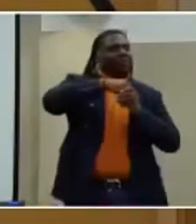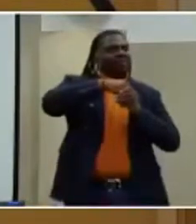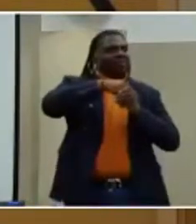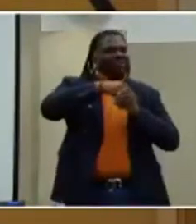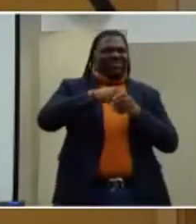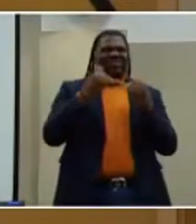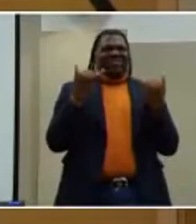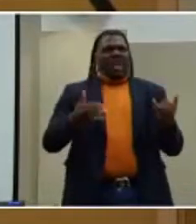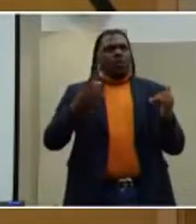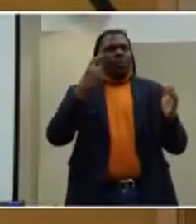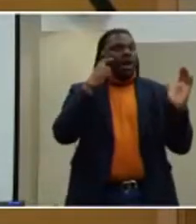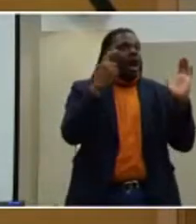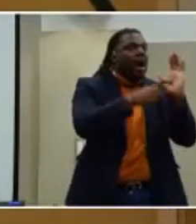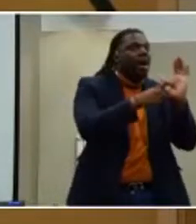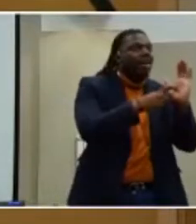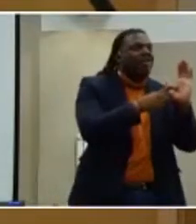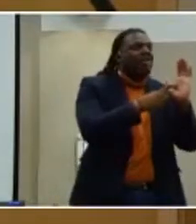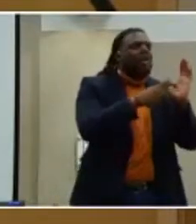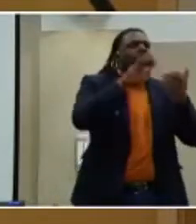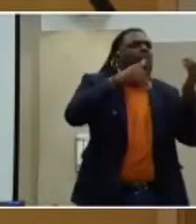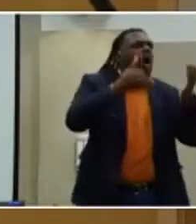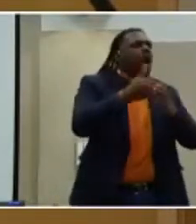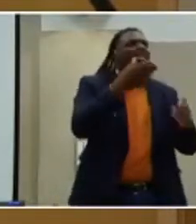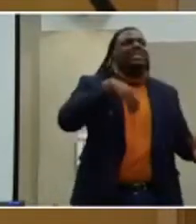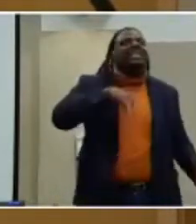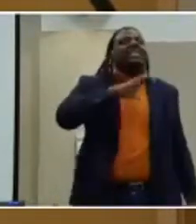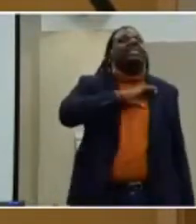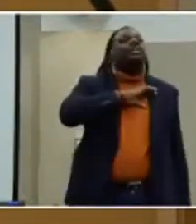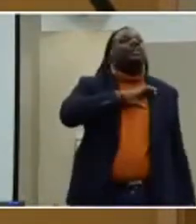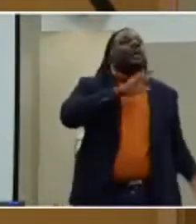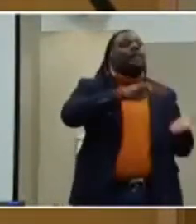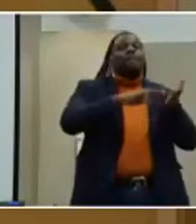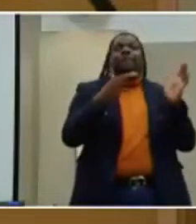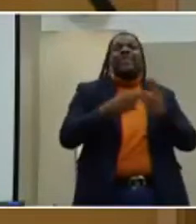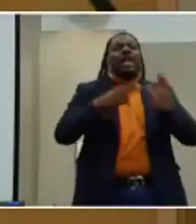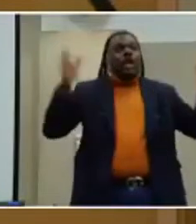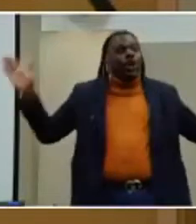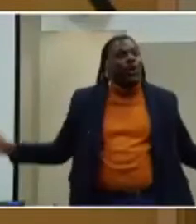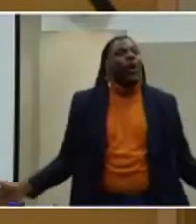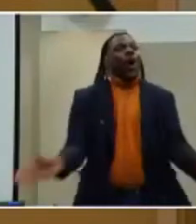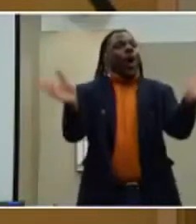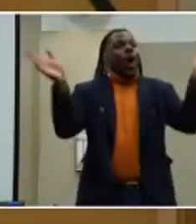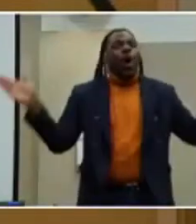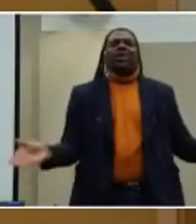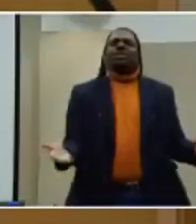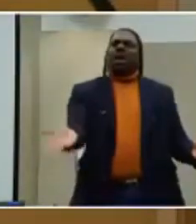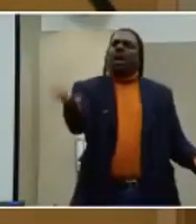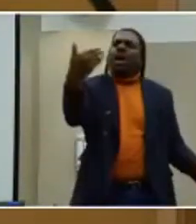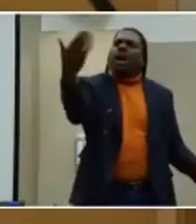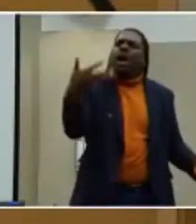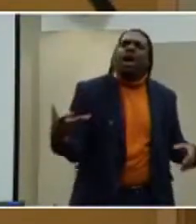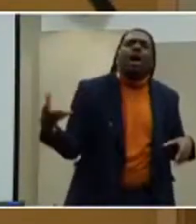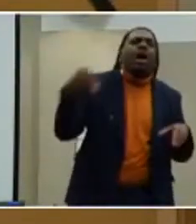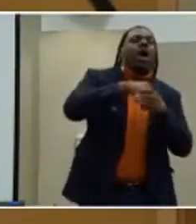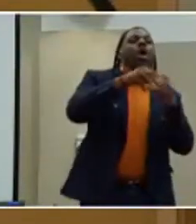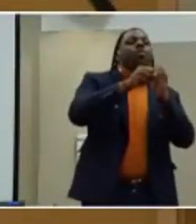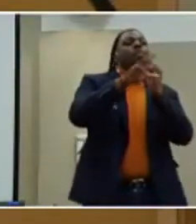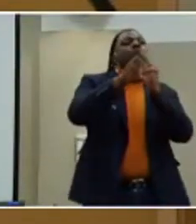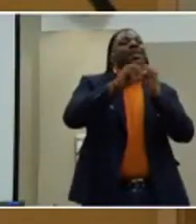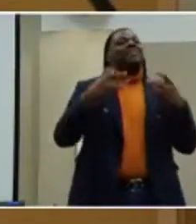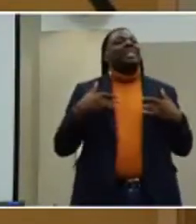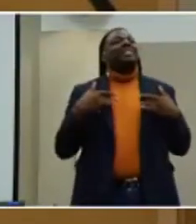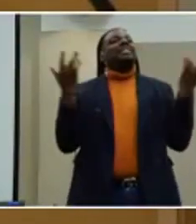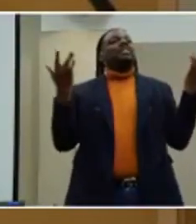this observance to all our citizens and encourage them to participate and promote events throughout the year